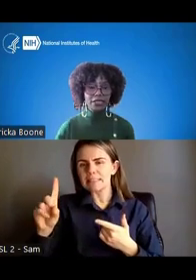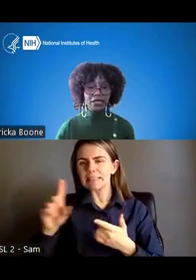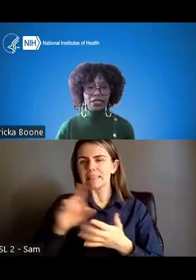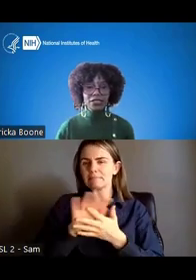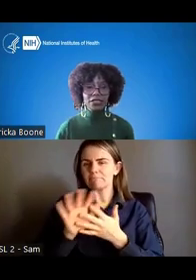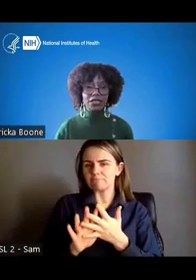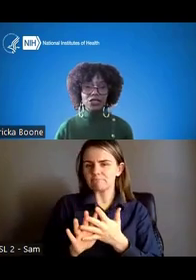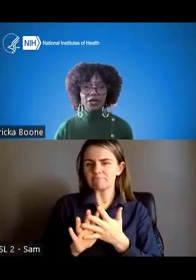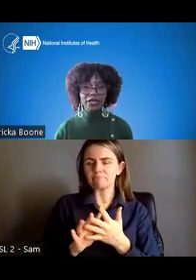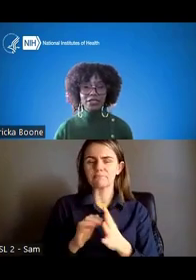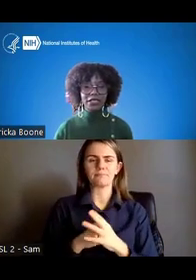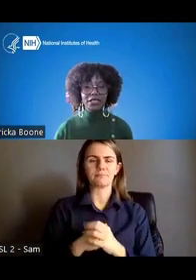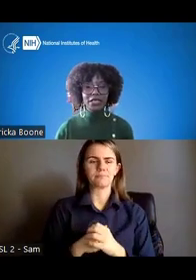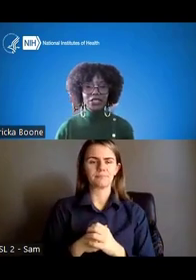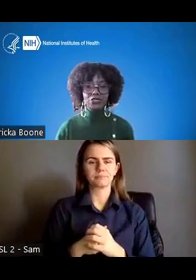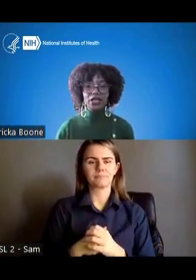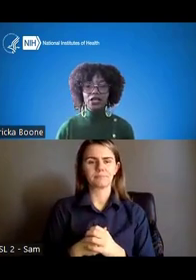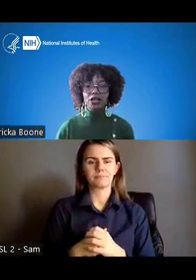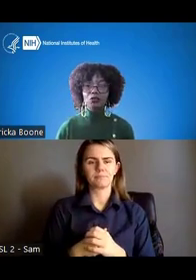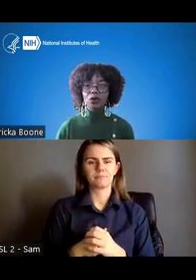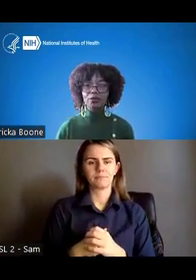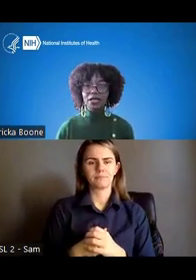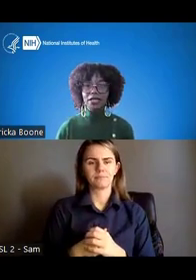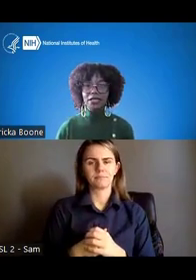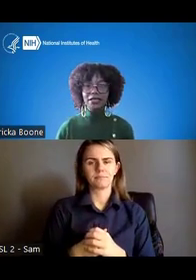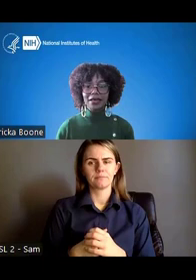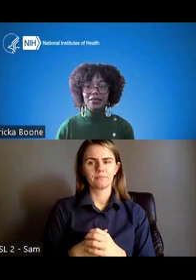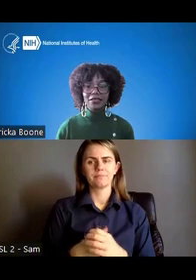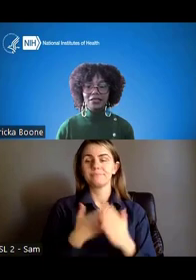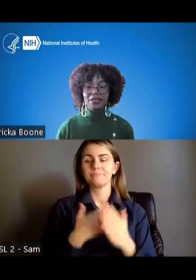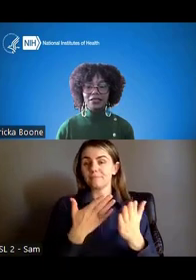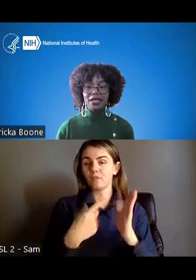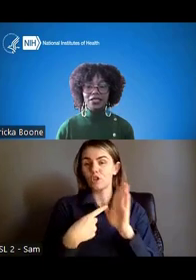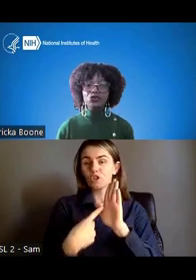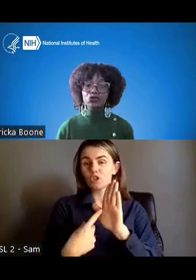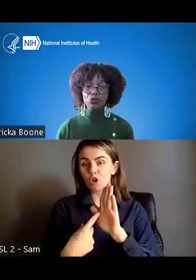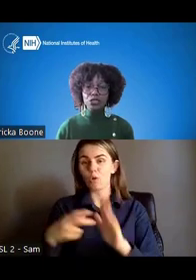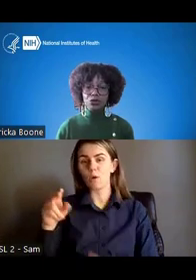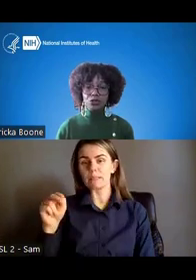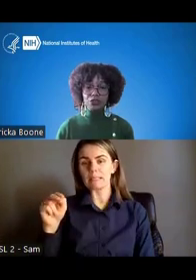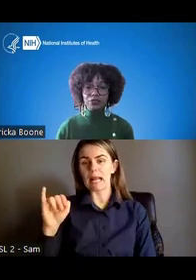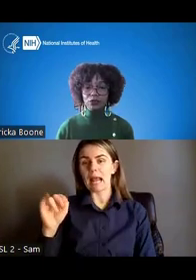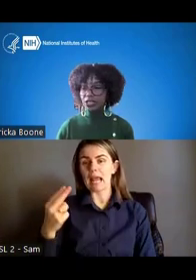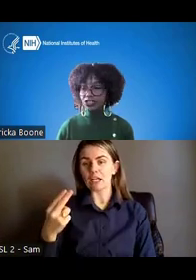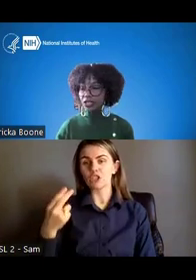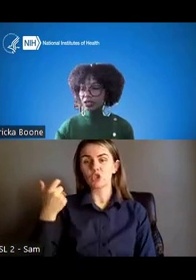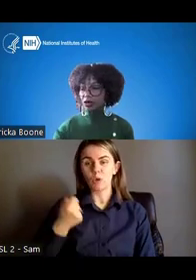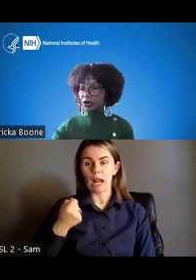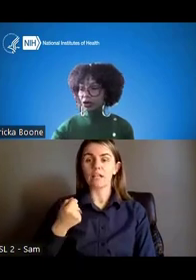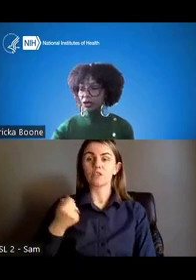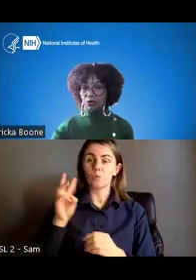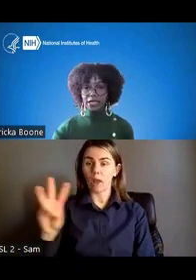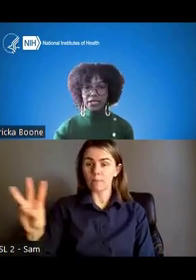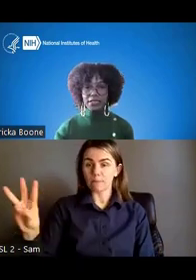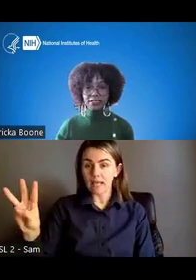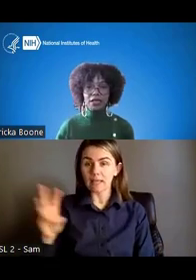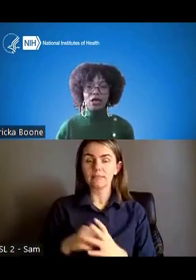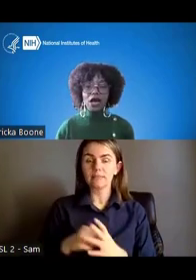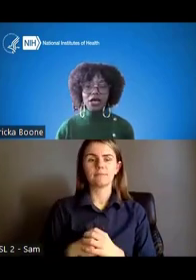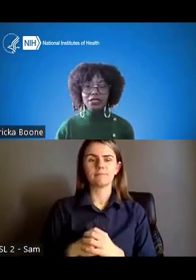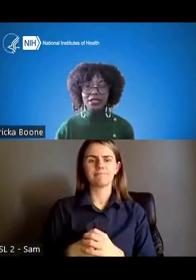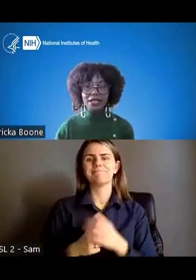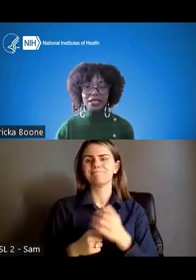This is the grants.nih.gov website. This is a central resource for information on